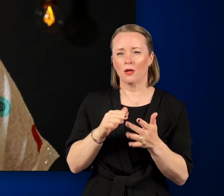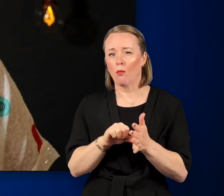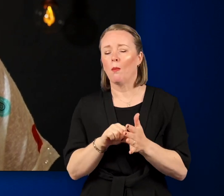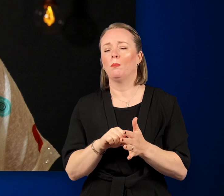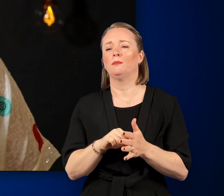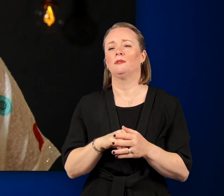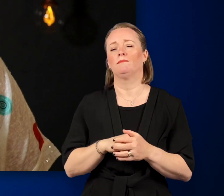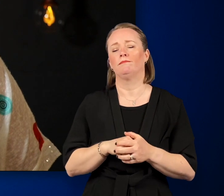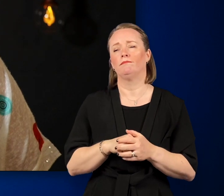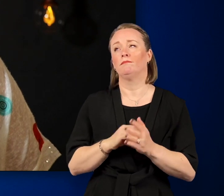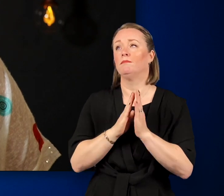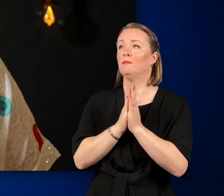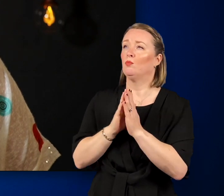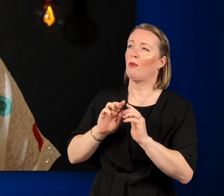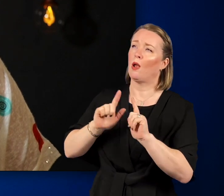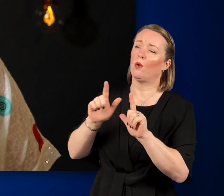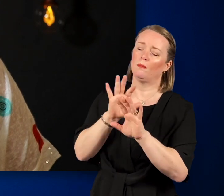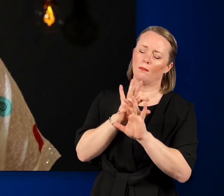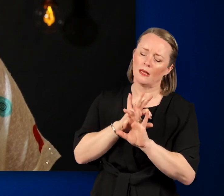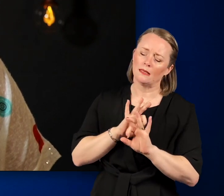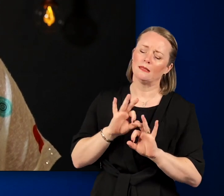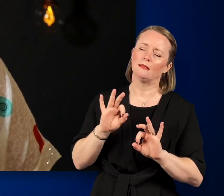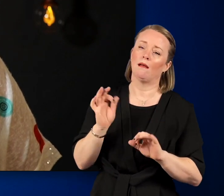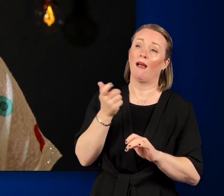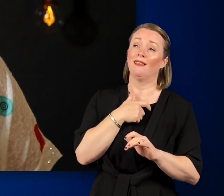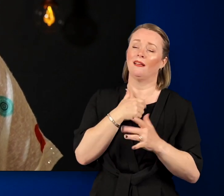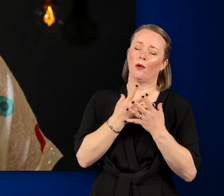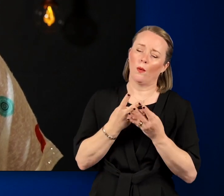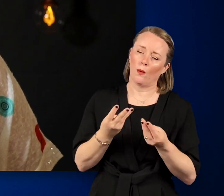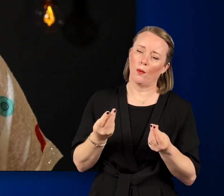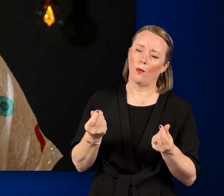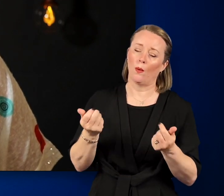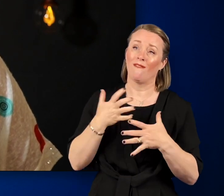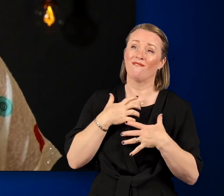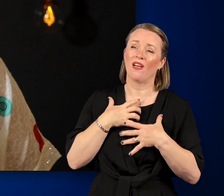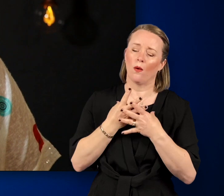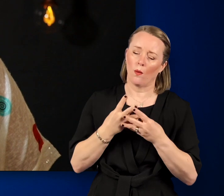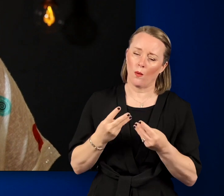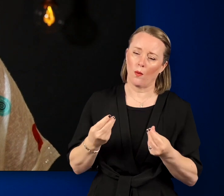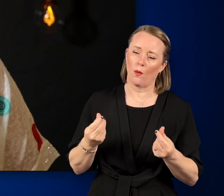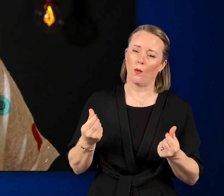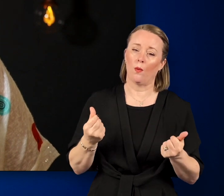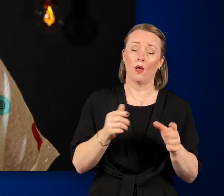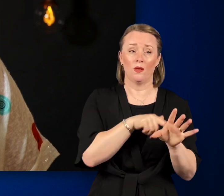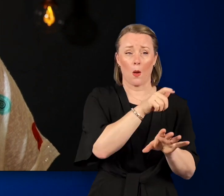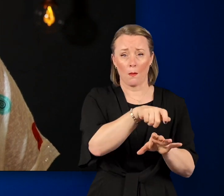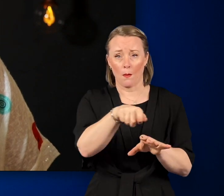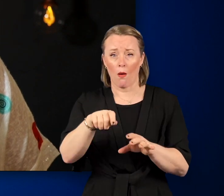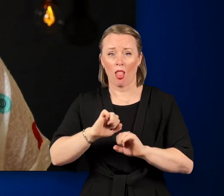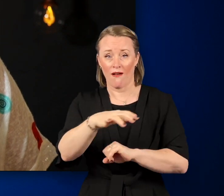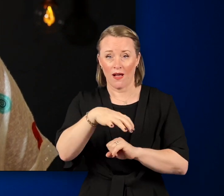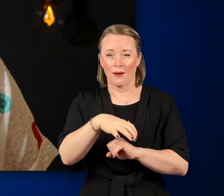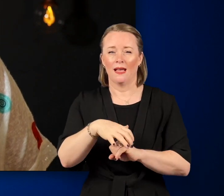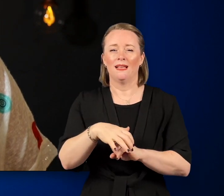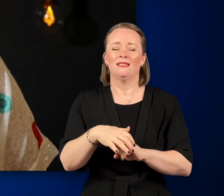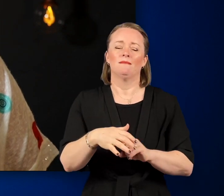Lord, for peace and a freedom from anxiety and fear for those young people and their families.